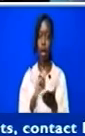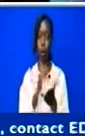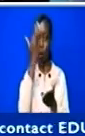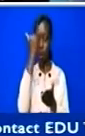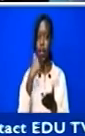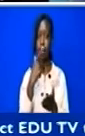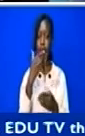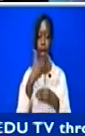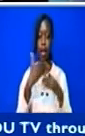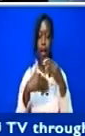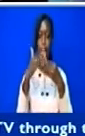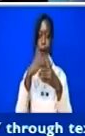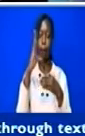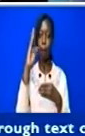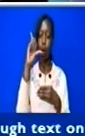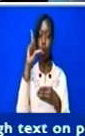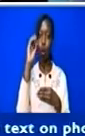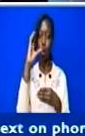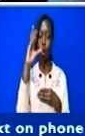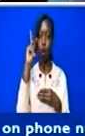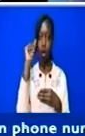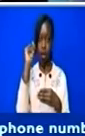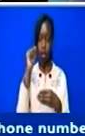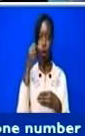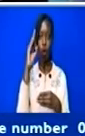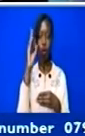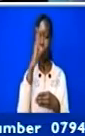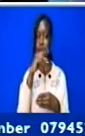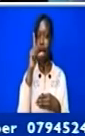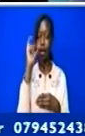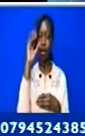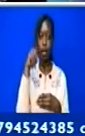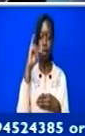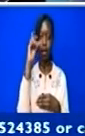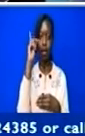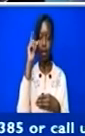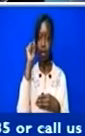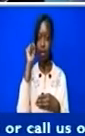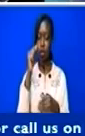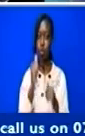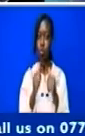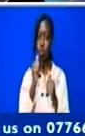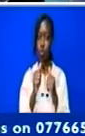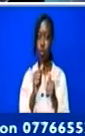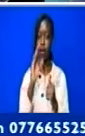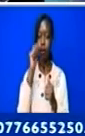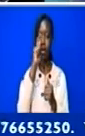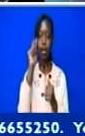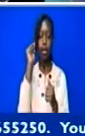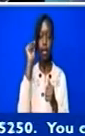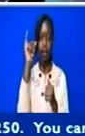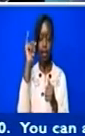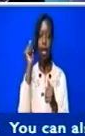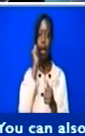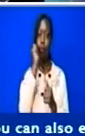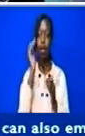building blocks of lipids are fatty acids and glycerol. William, let me ask something about this. Is it in any